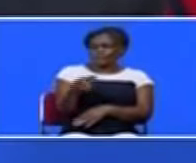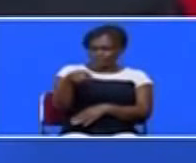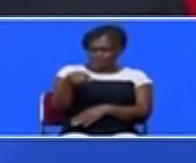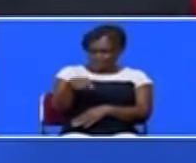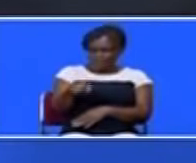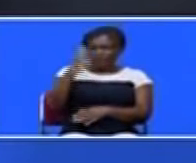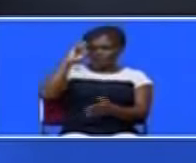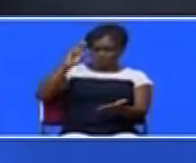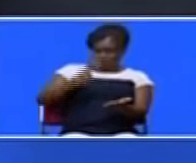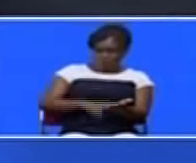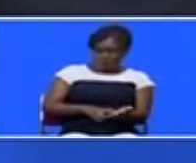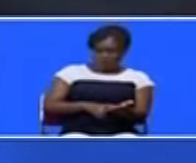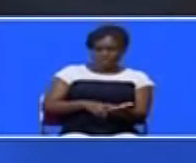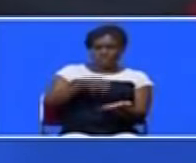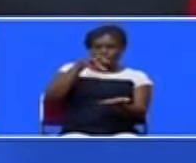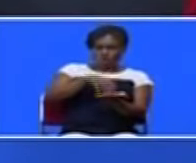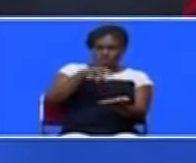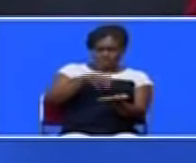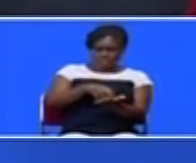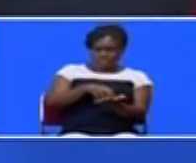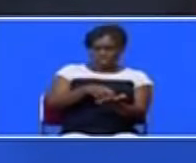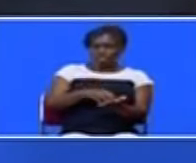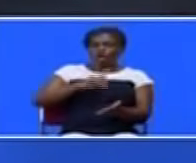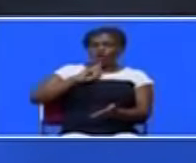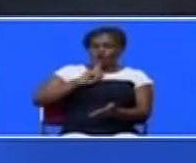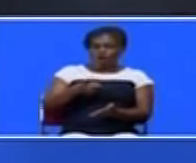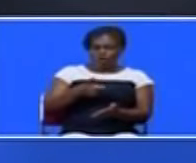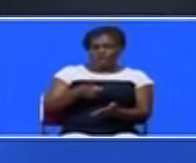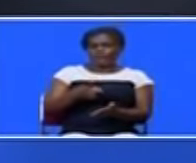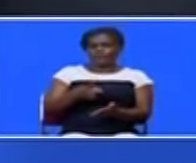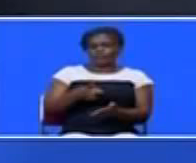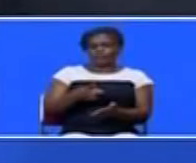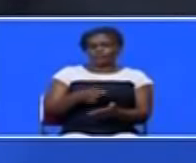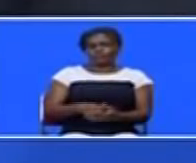taken note of the contents of the Kabogo video and will issue appropriate